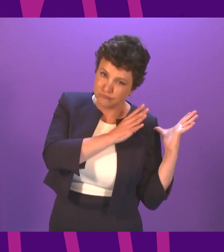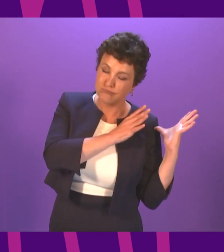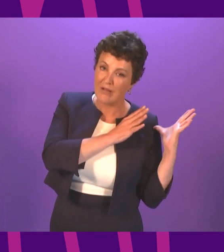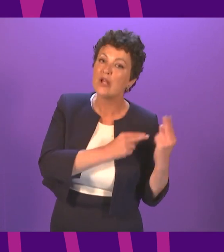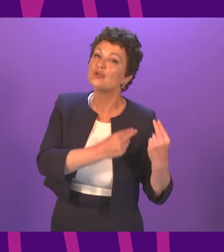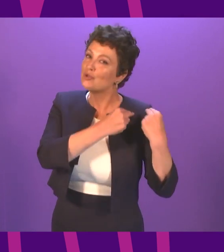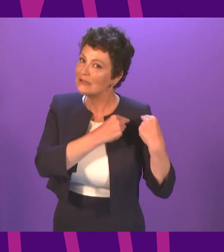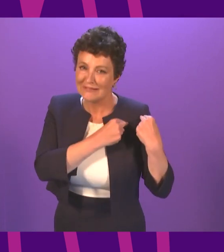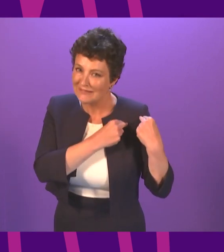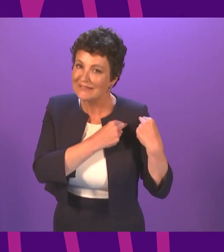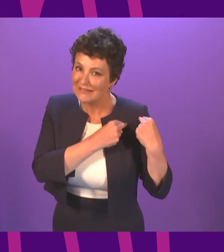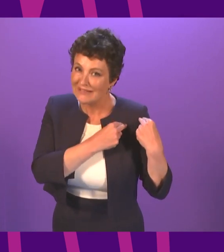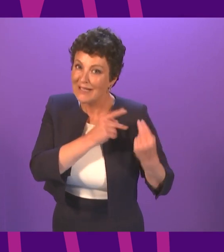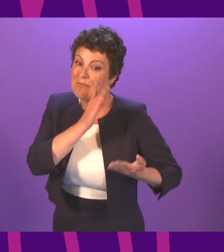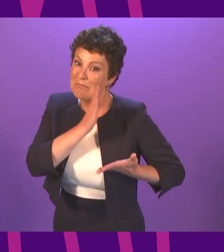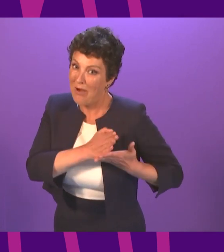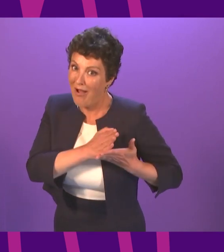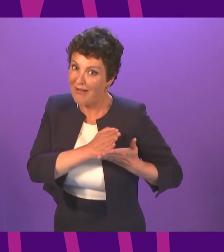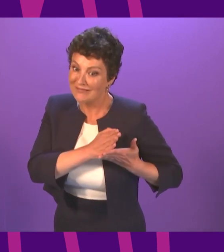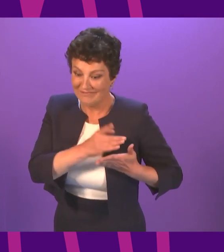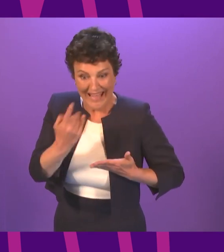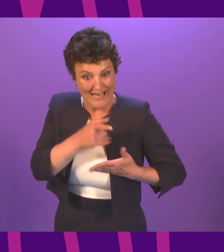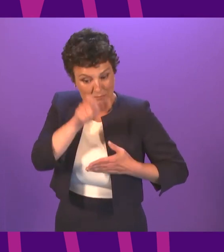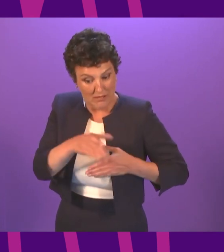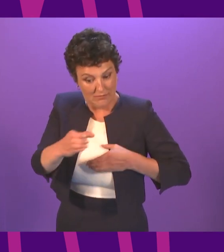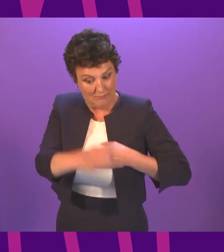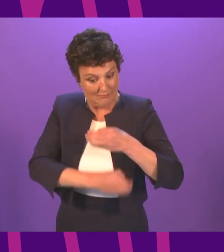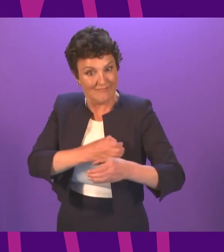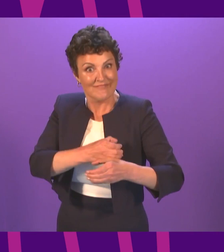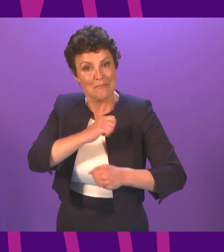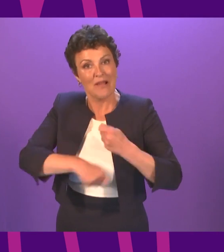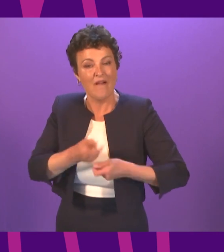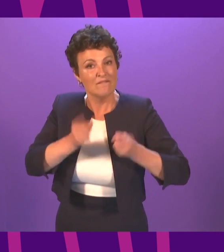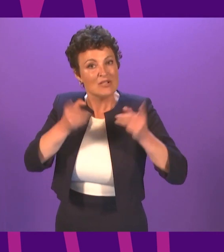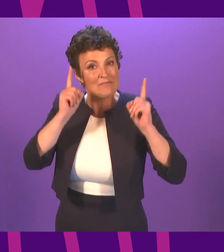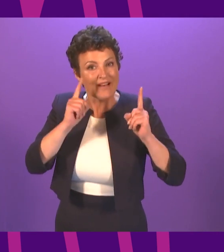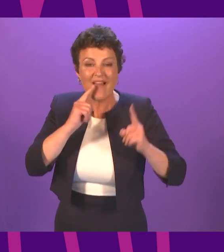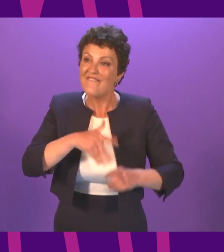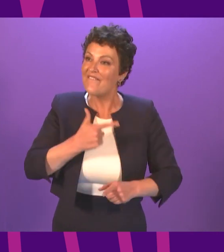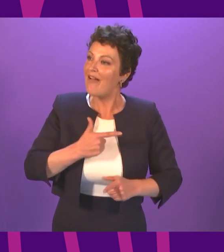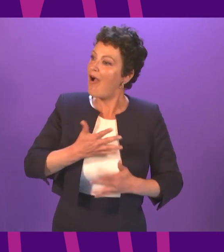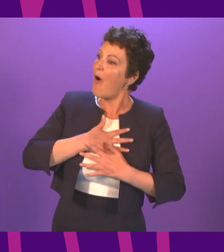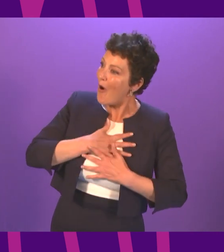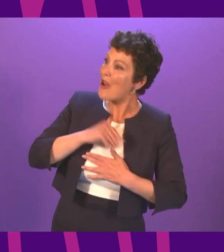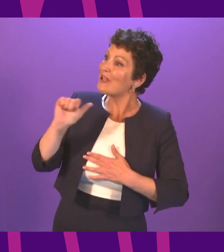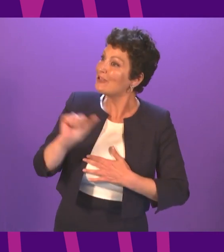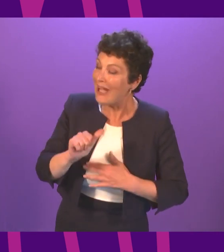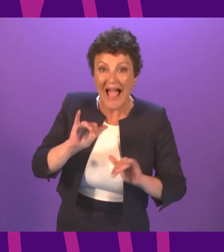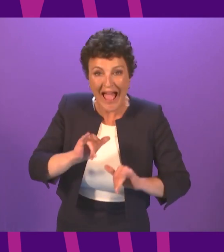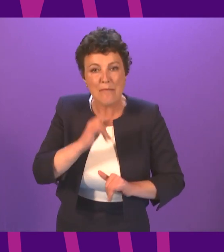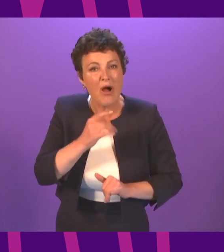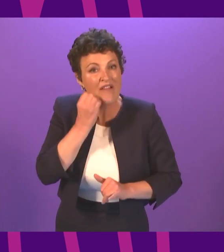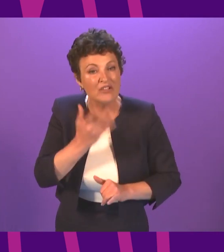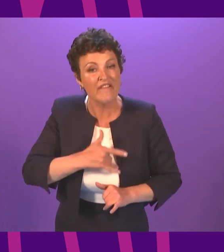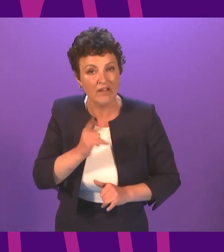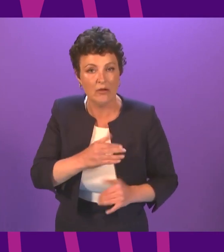much more than the privilege, that any incumbent of this office will feel most acutely every single day. For